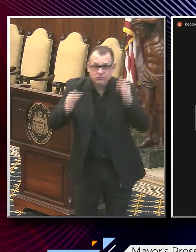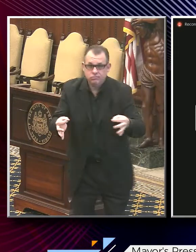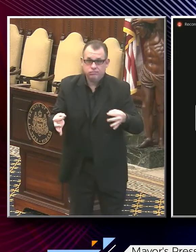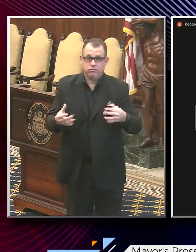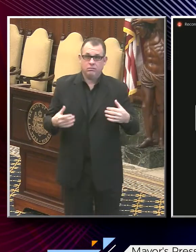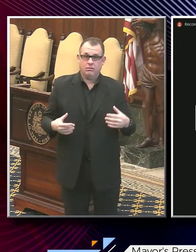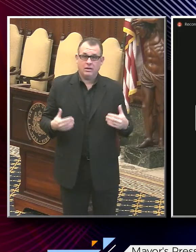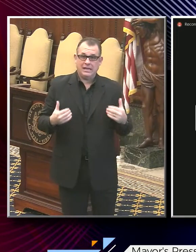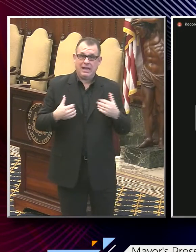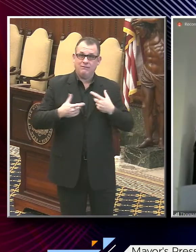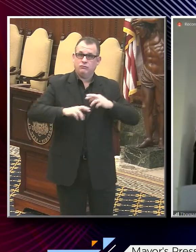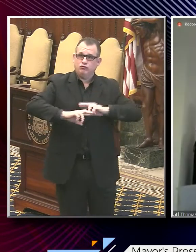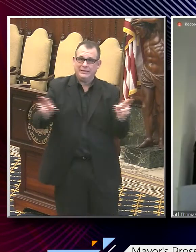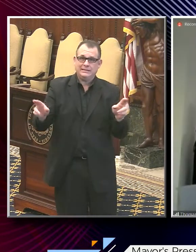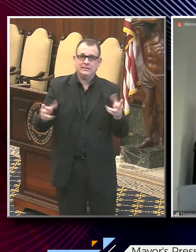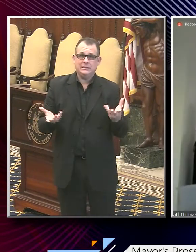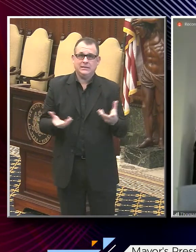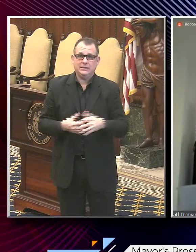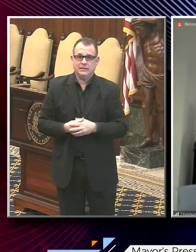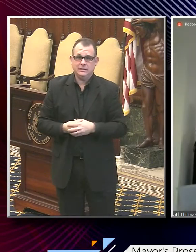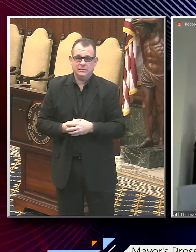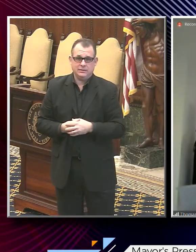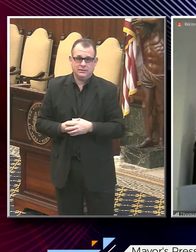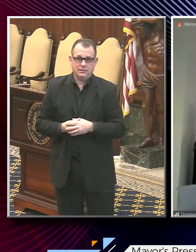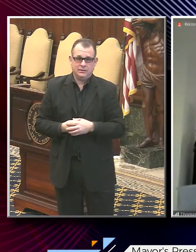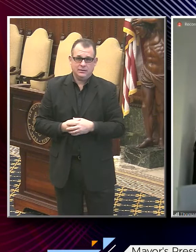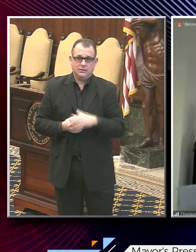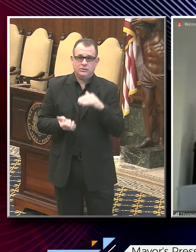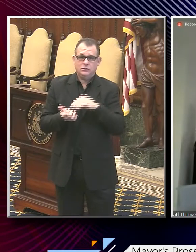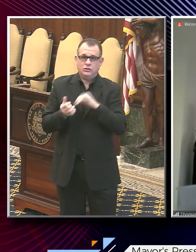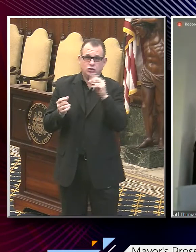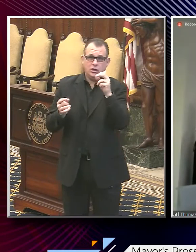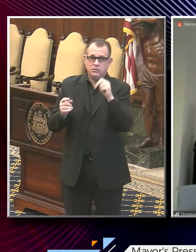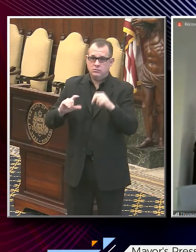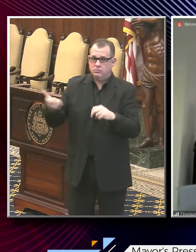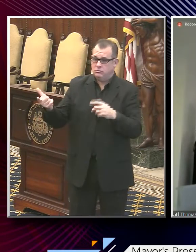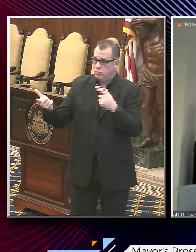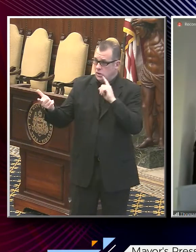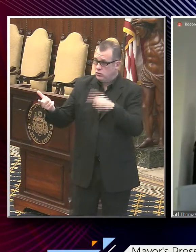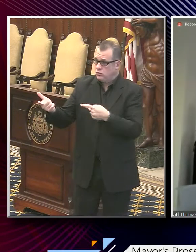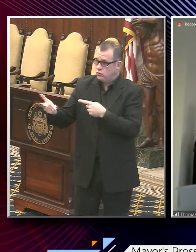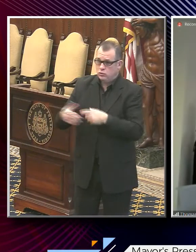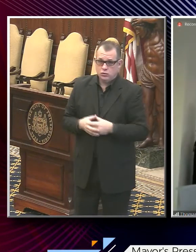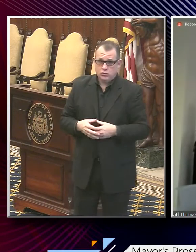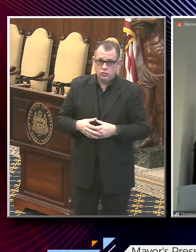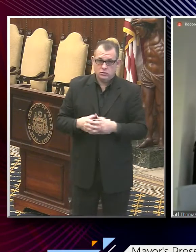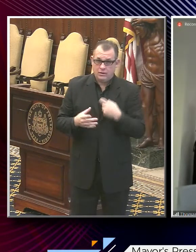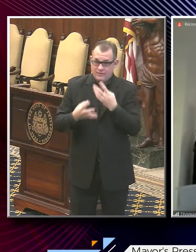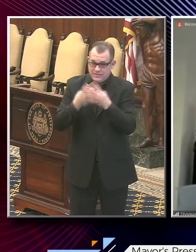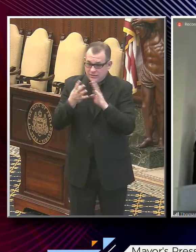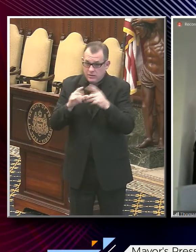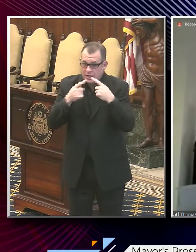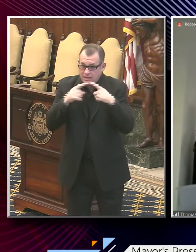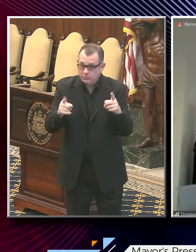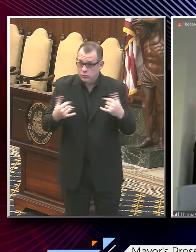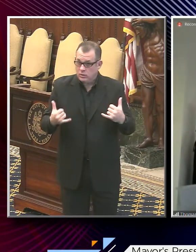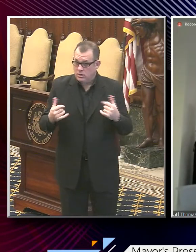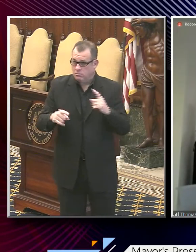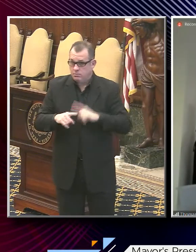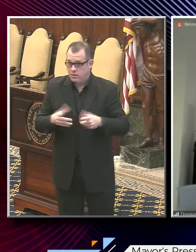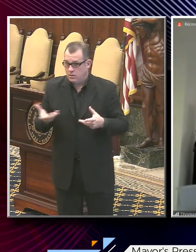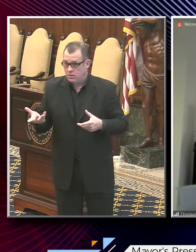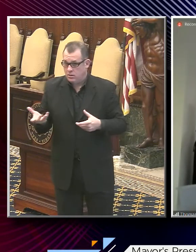the books right now? I'm going to let Dr. Johnson answer about whether they have anything scheduled we can announce